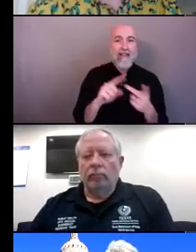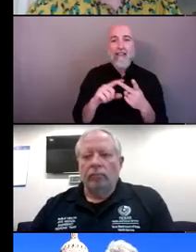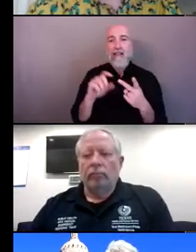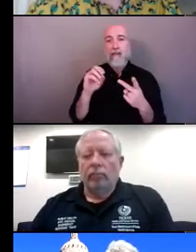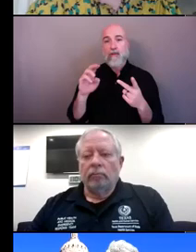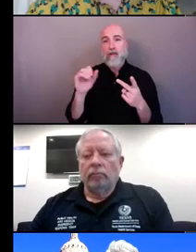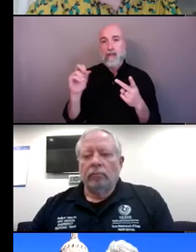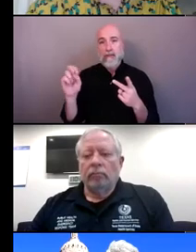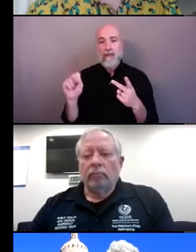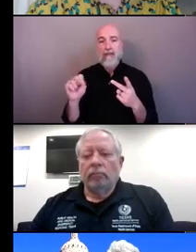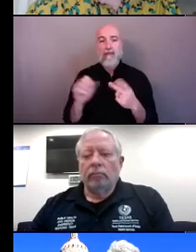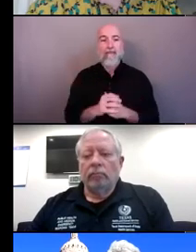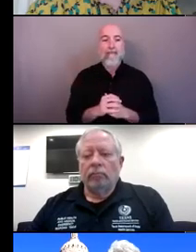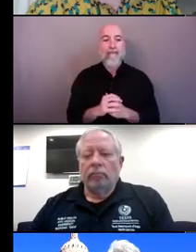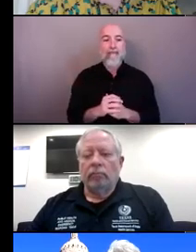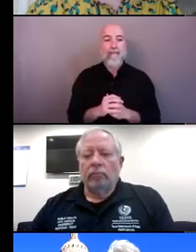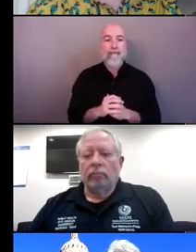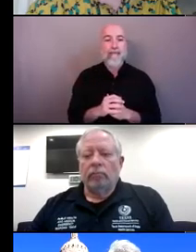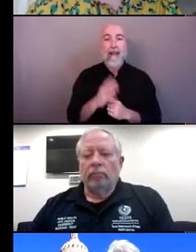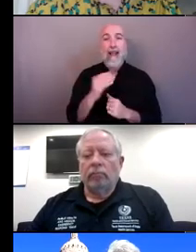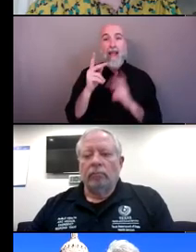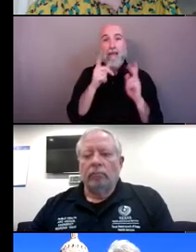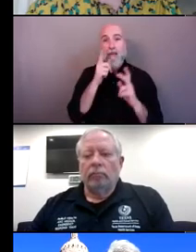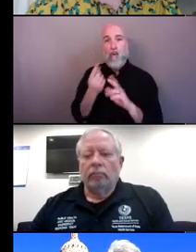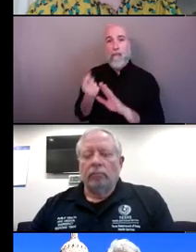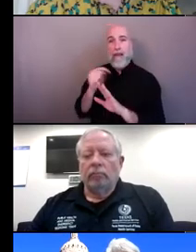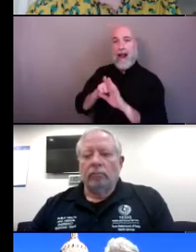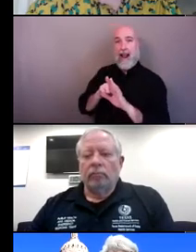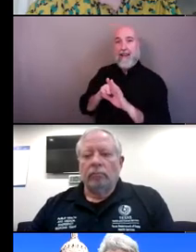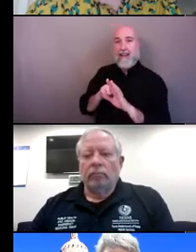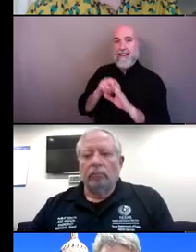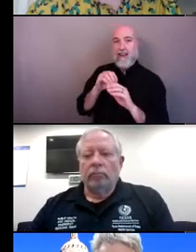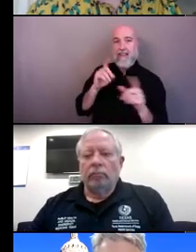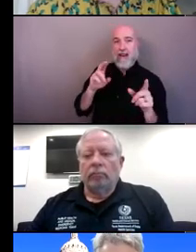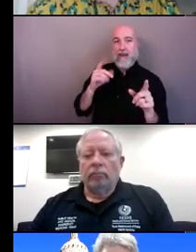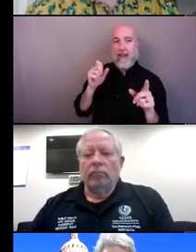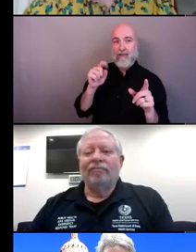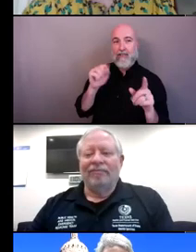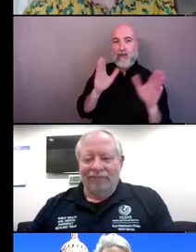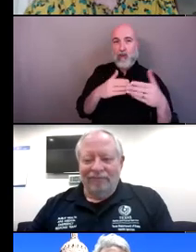Simmons, and the people behind the scenes that are in Dr. Hellerstedt's room.